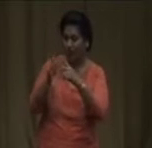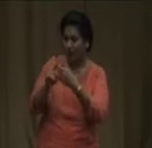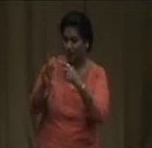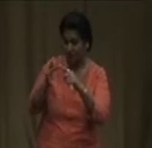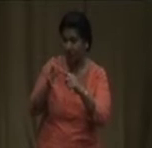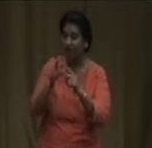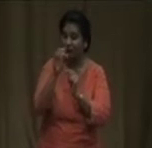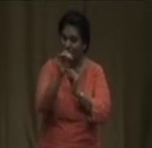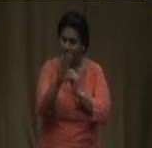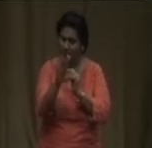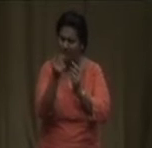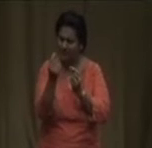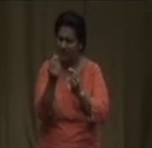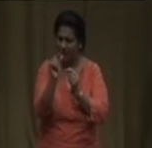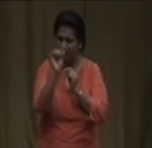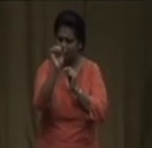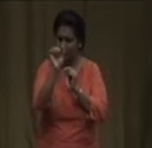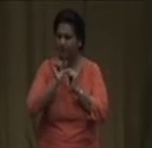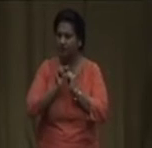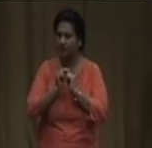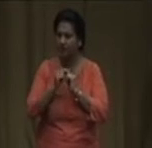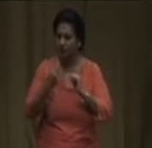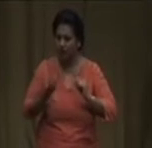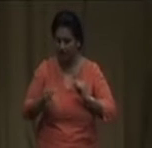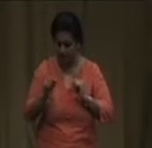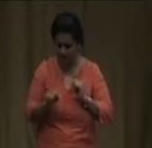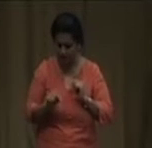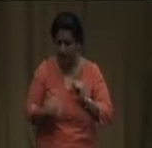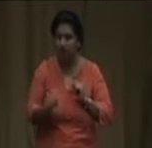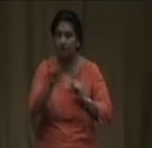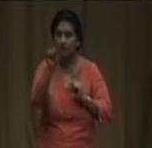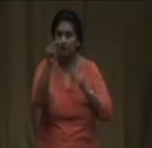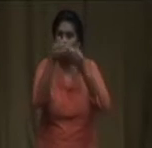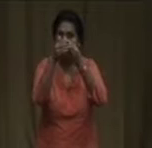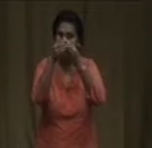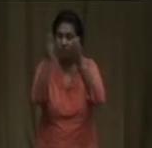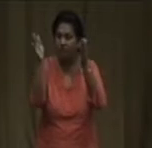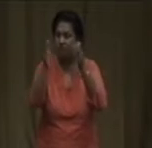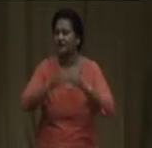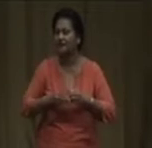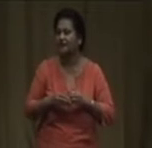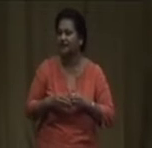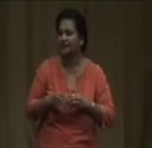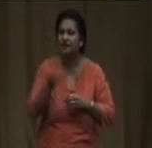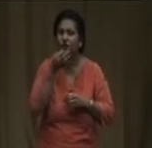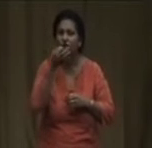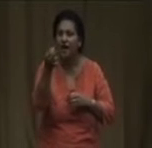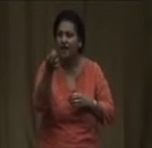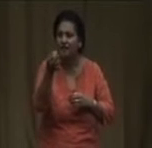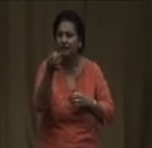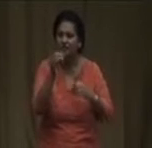in the course materials. We have an automated open source script that you just simply press a button to request a